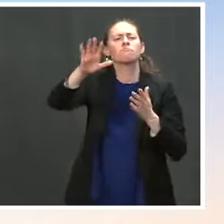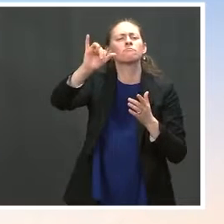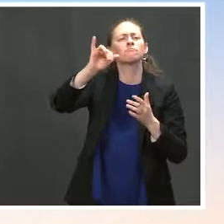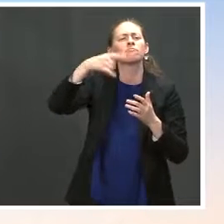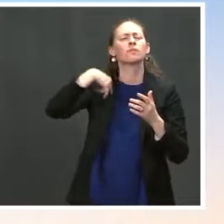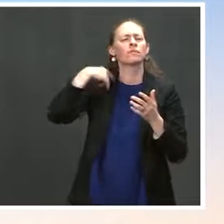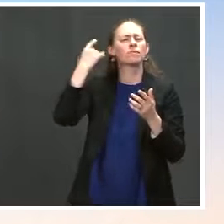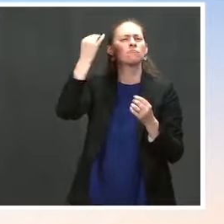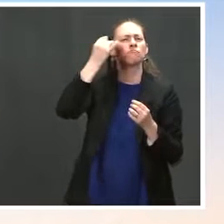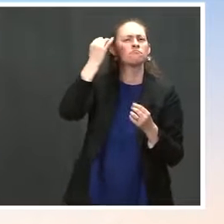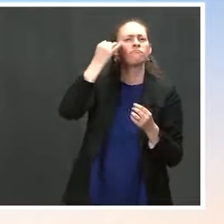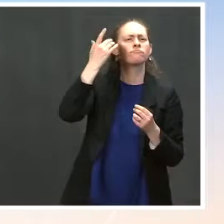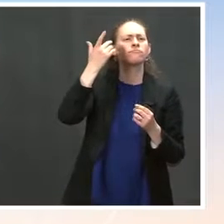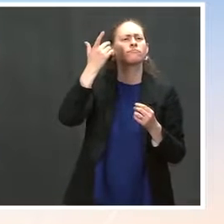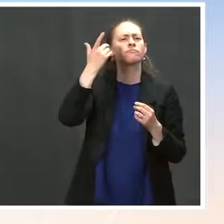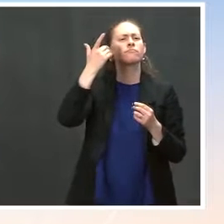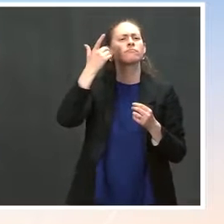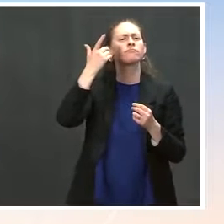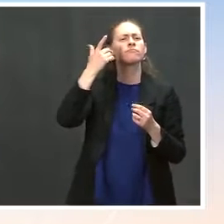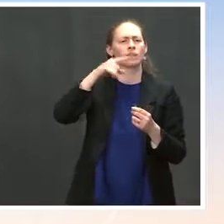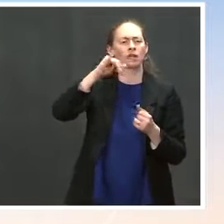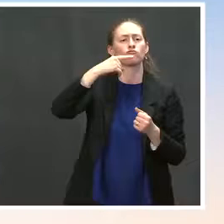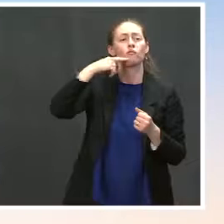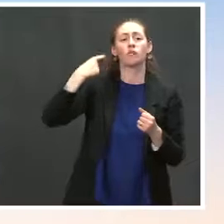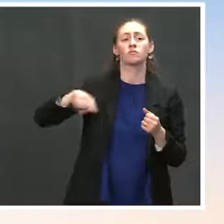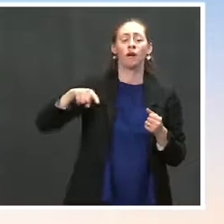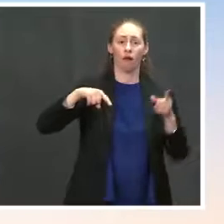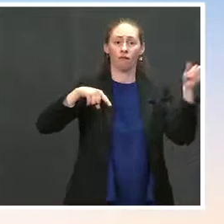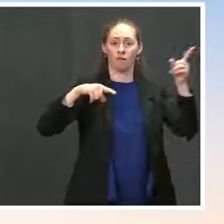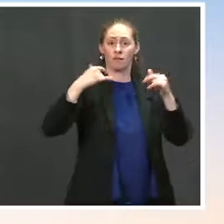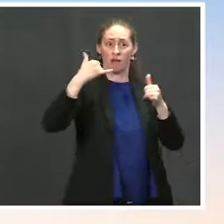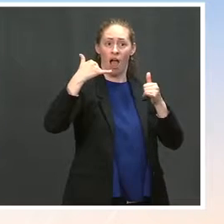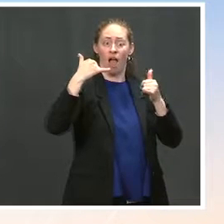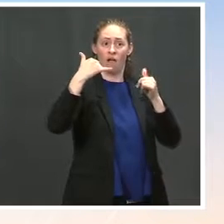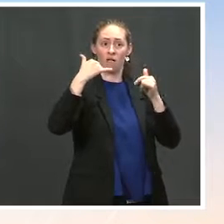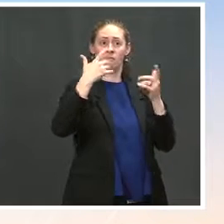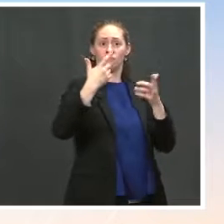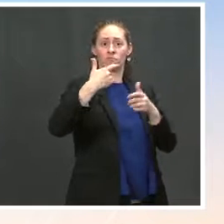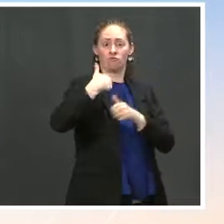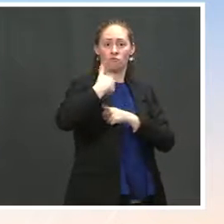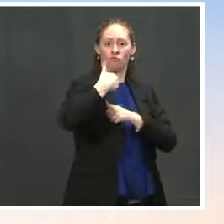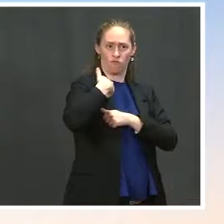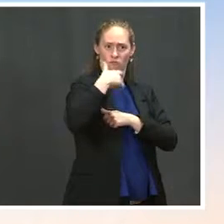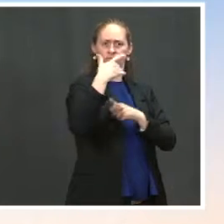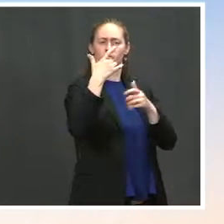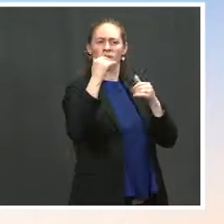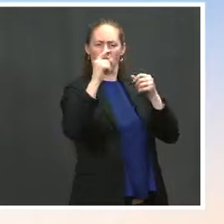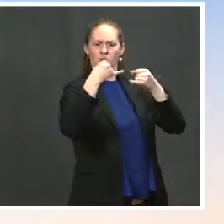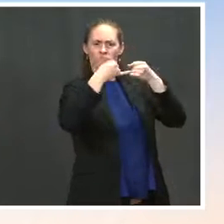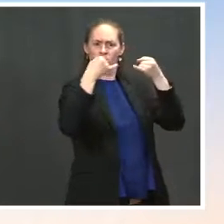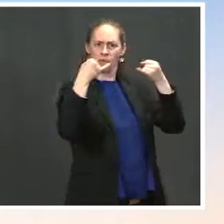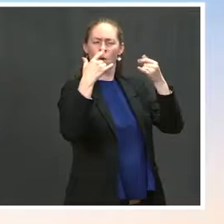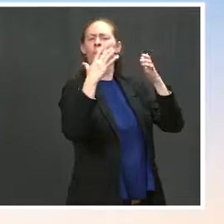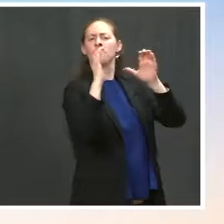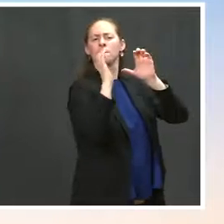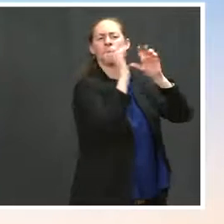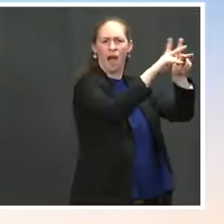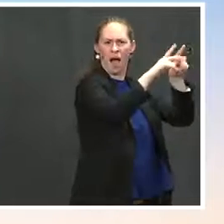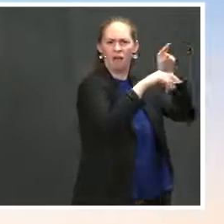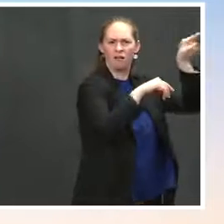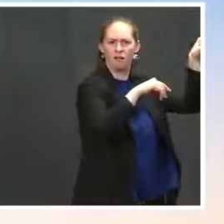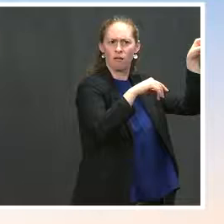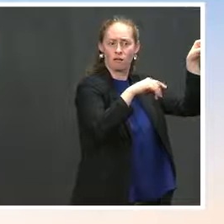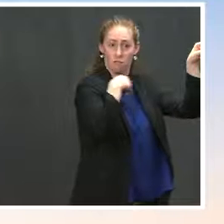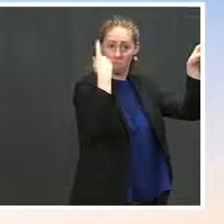pullback of Russian troops along the border of Ukraine. Do you know if the president is going to speak with President Putin about this reported plan to move